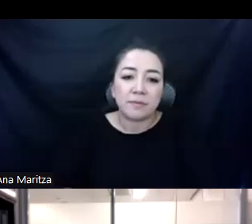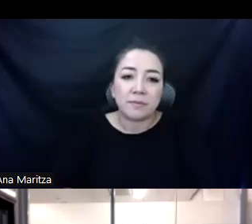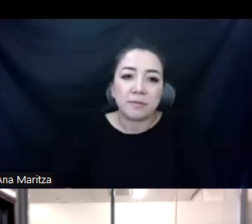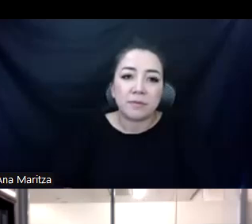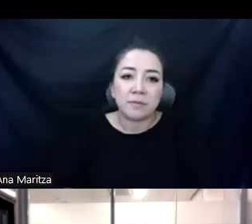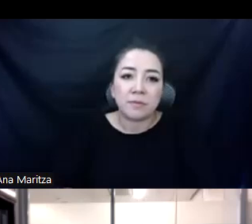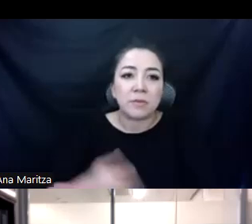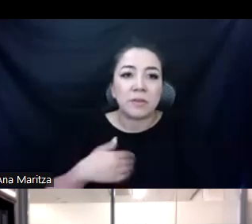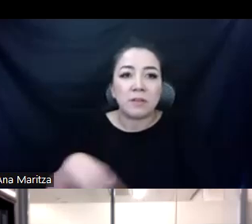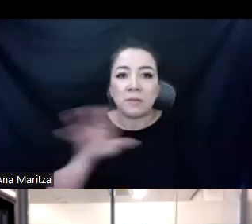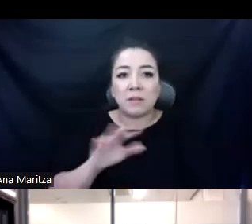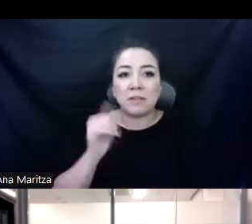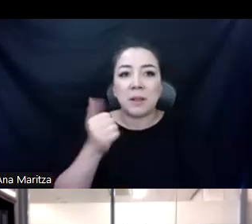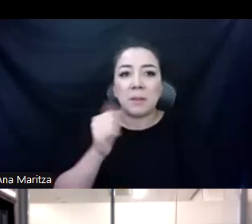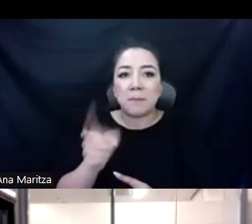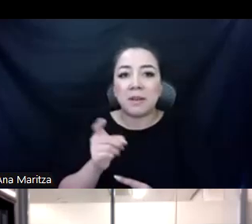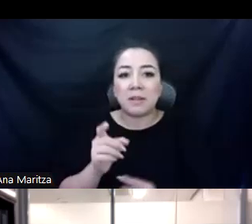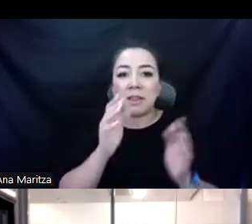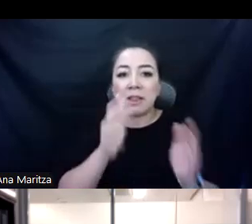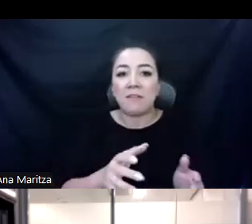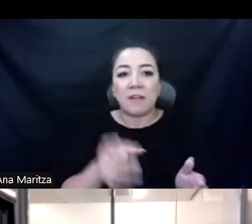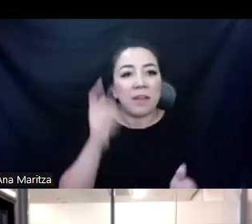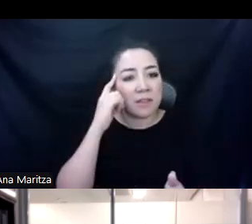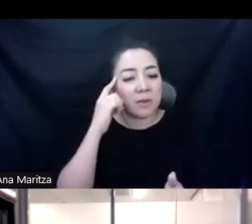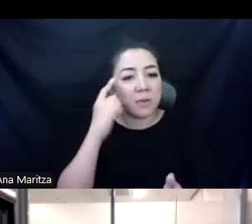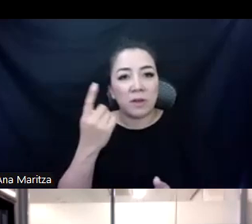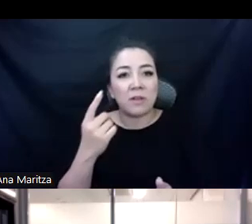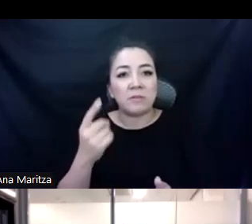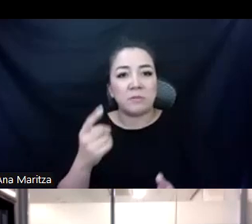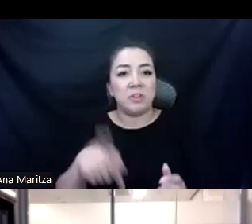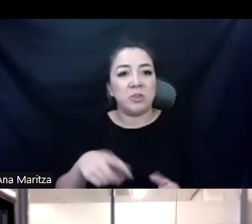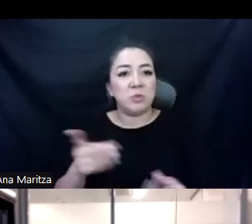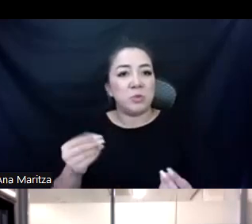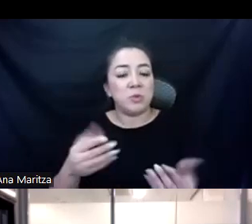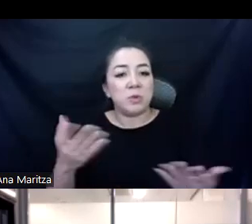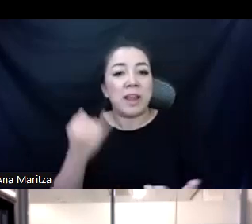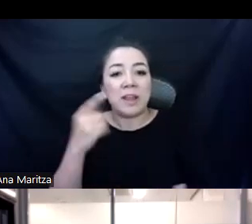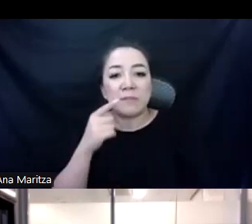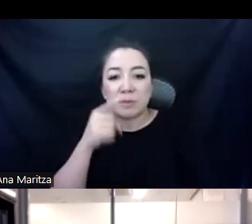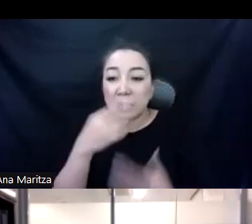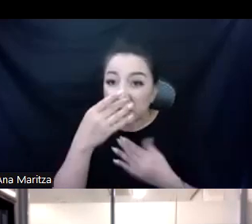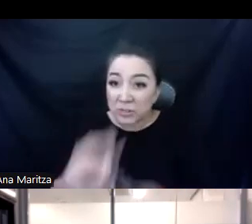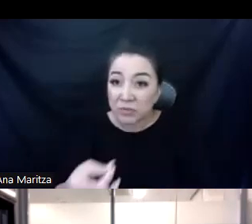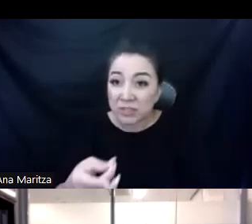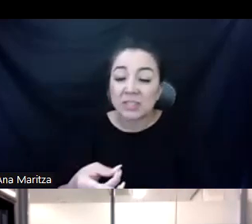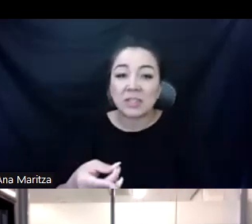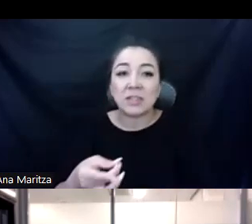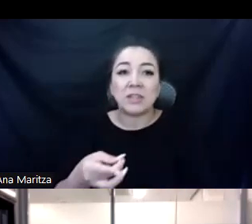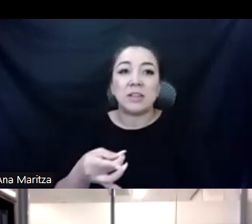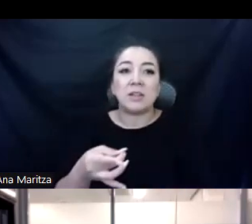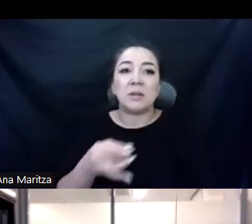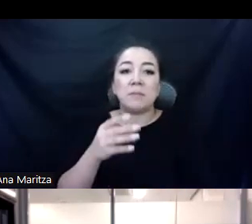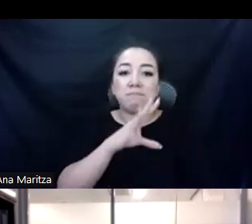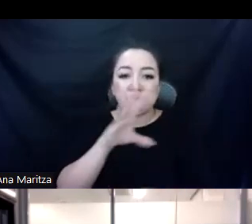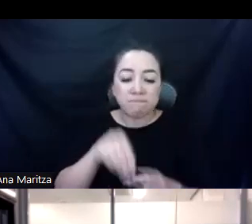We have about 10 minutes left, I think. I think one thing we should do is, if you are interested in being part of